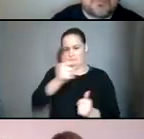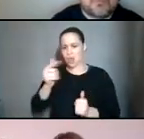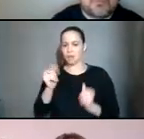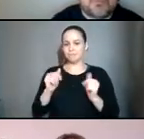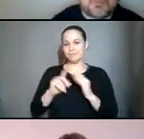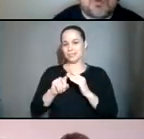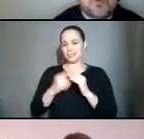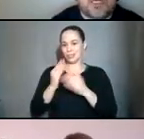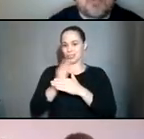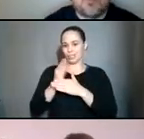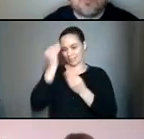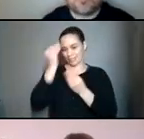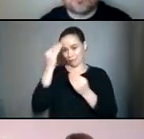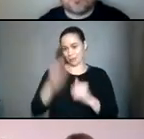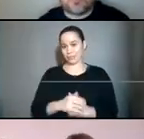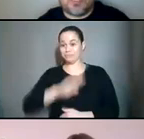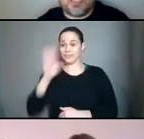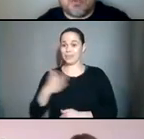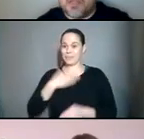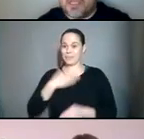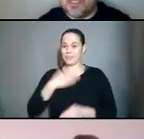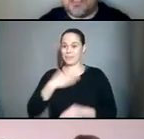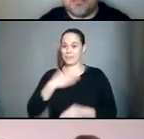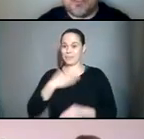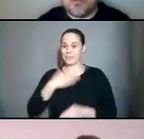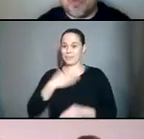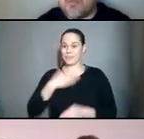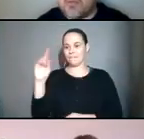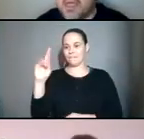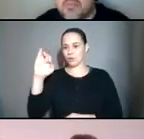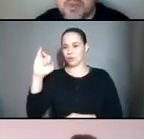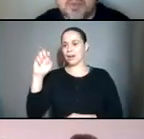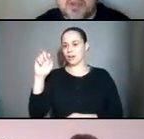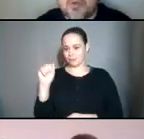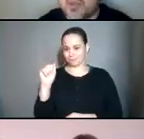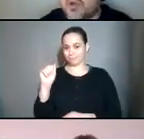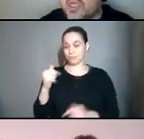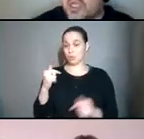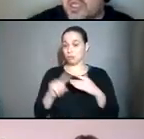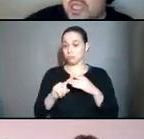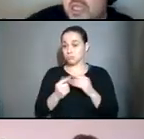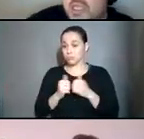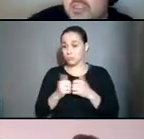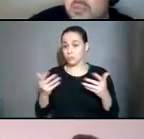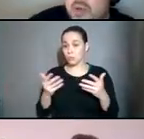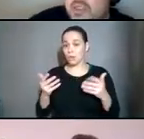Hello, everyone. This is Laura Ferreira. I'm going to start by talking about what Dreambox